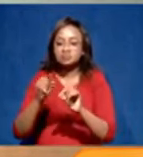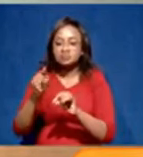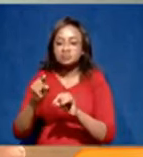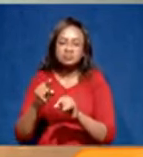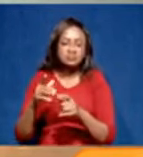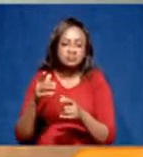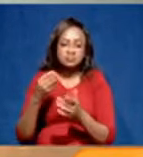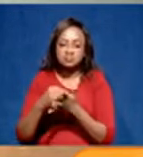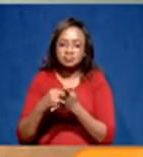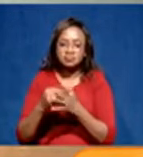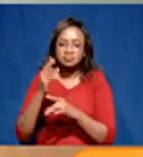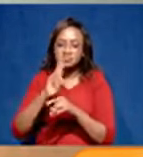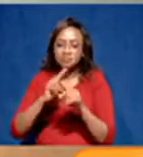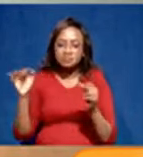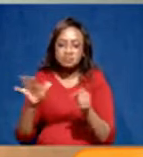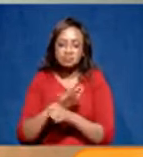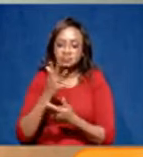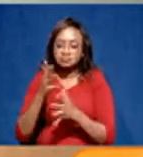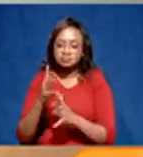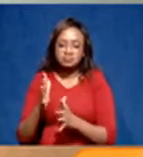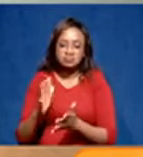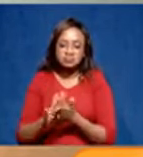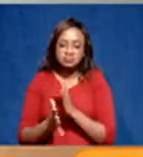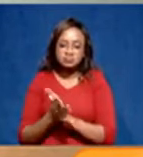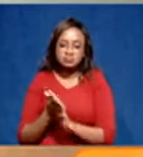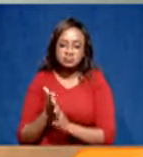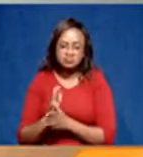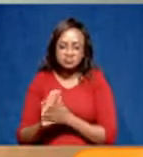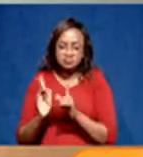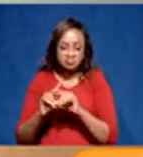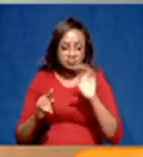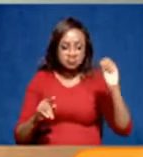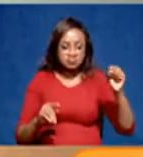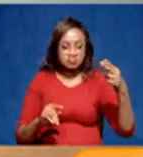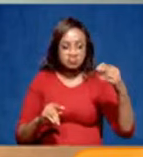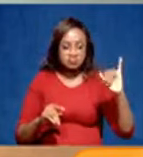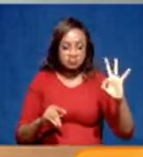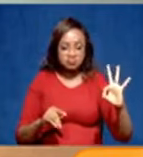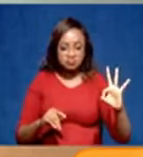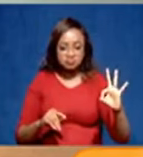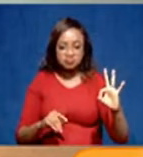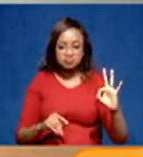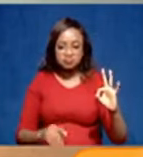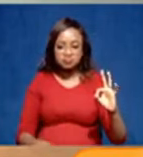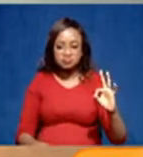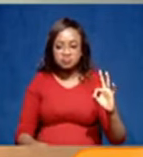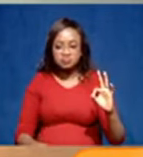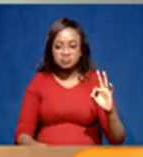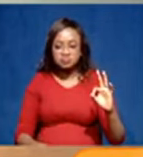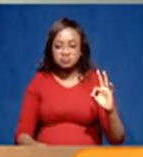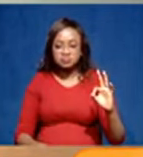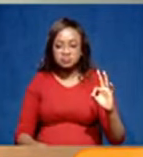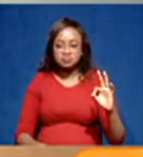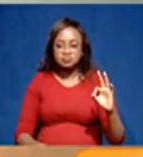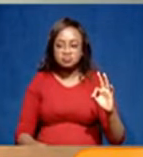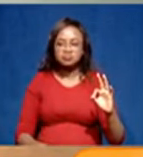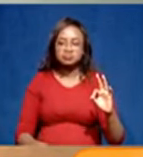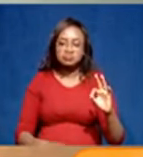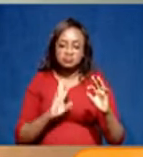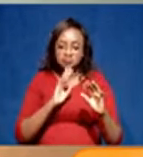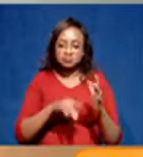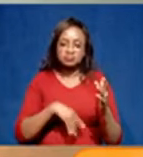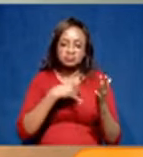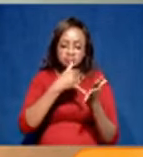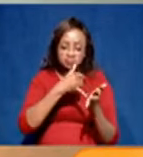exactly whether that is what you are meant to get or not. Under SHA, we are going to publish the benefits, what we are calling a